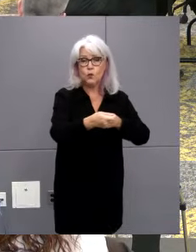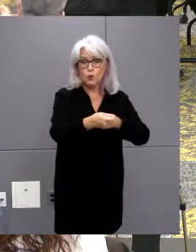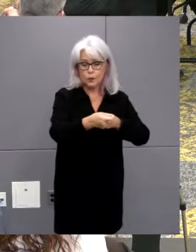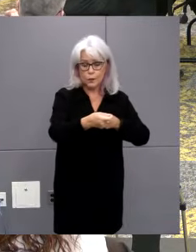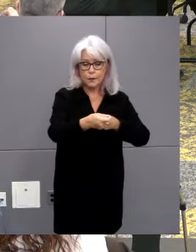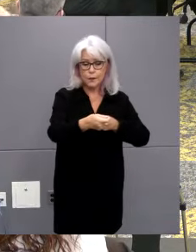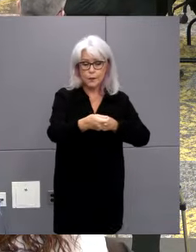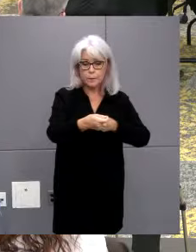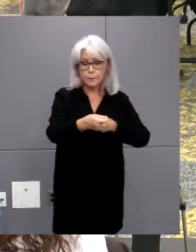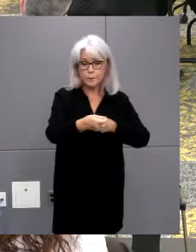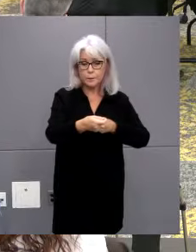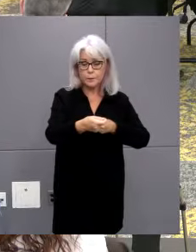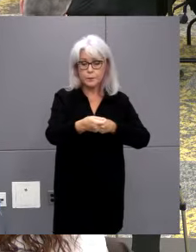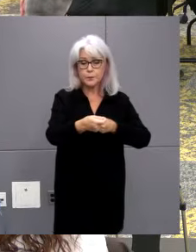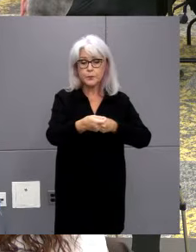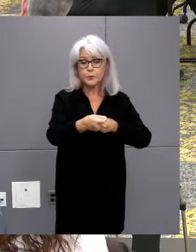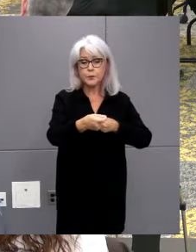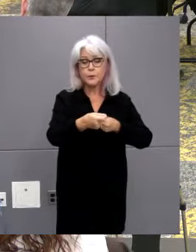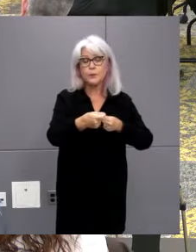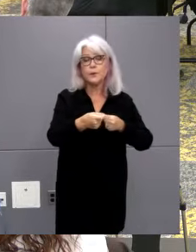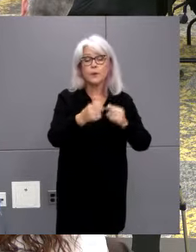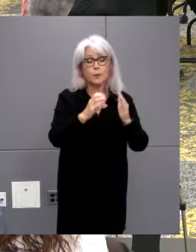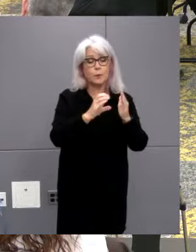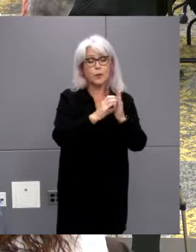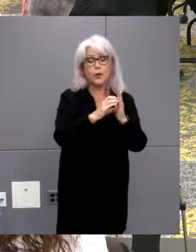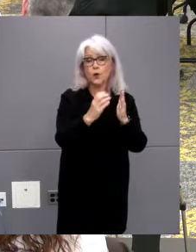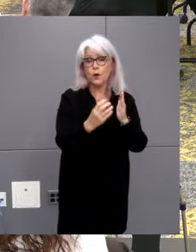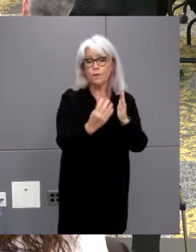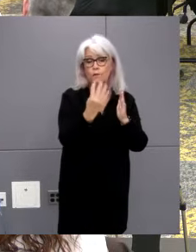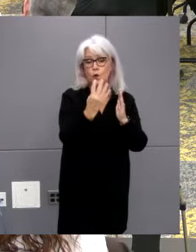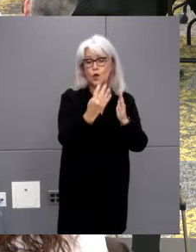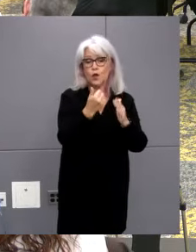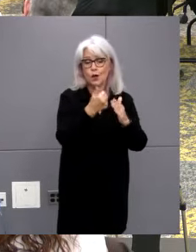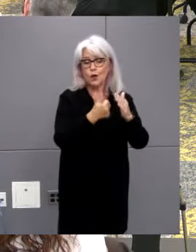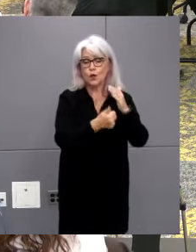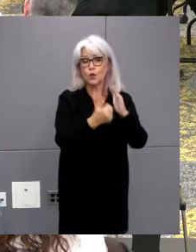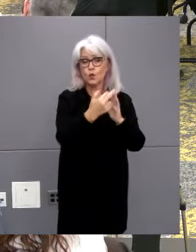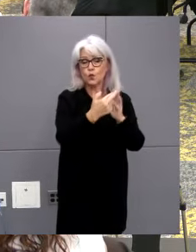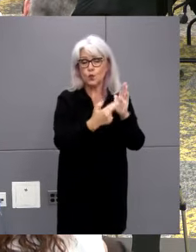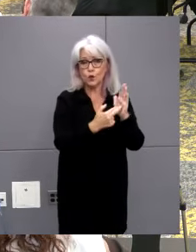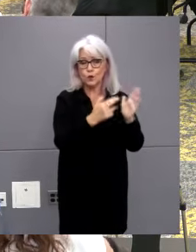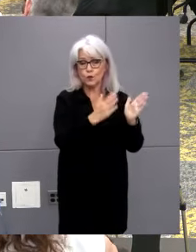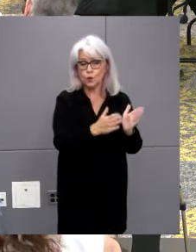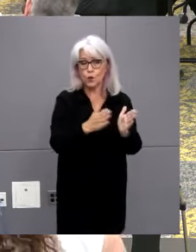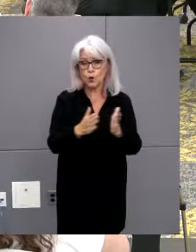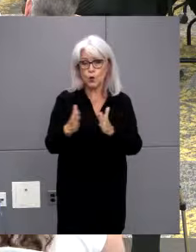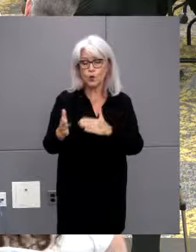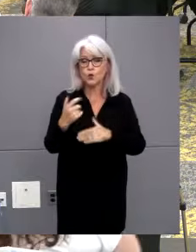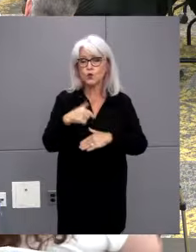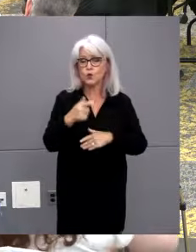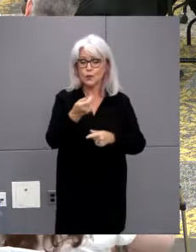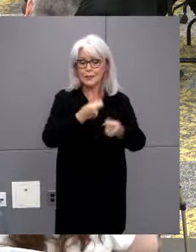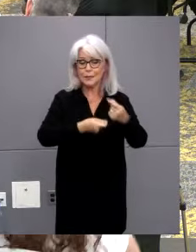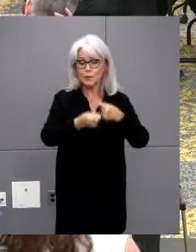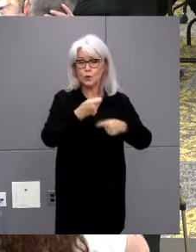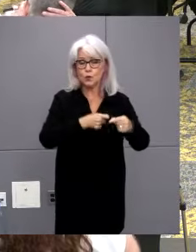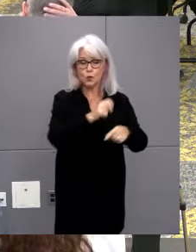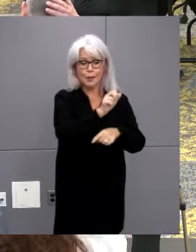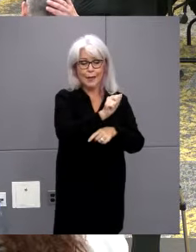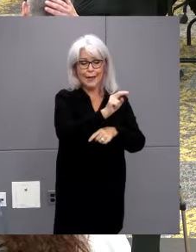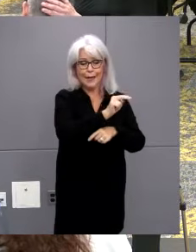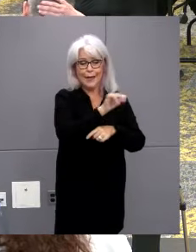and numbered paragraph 4 under Rules of Order, to substitute the word any with the